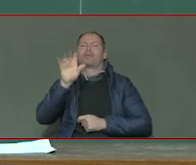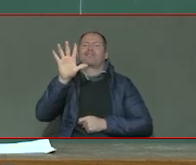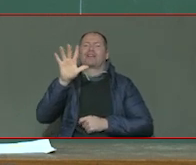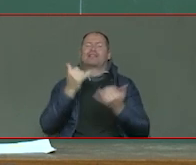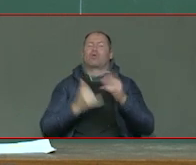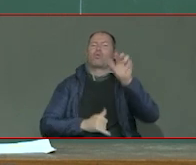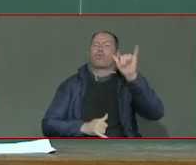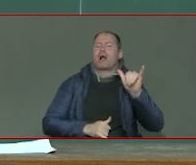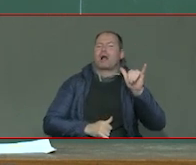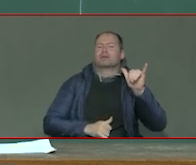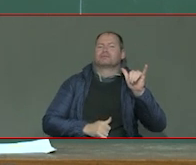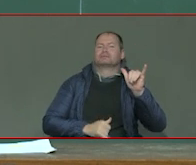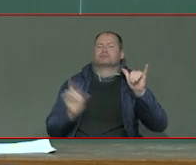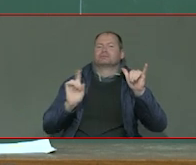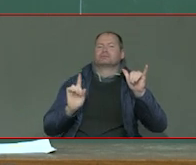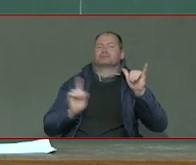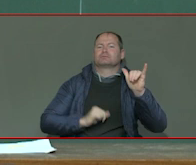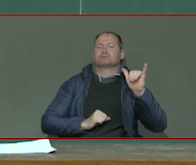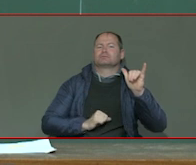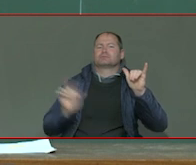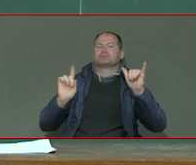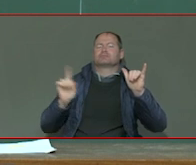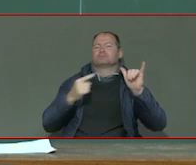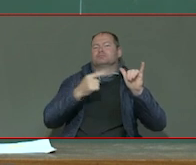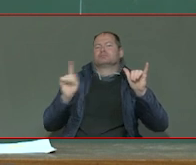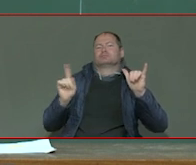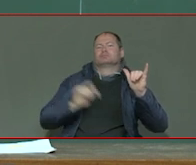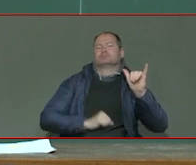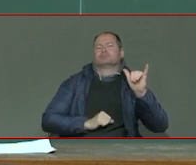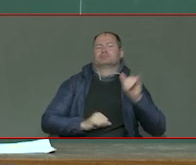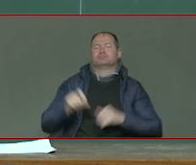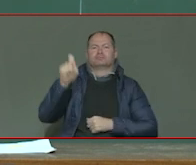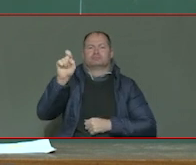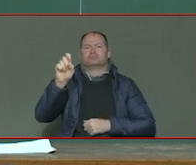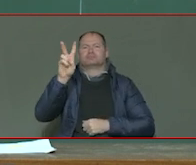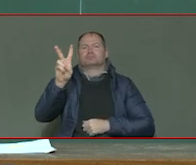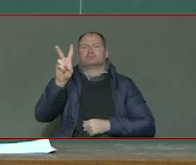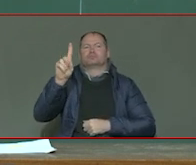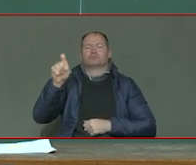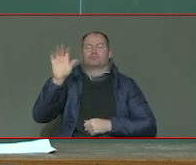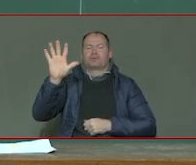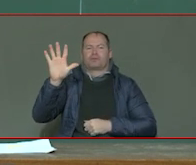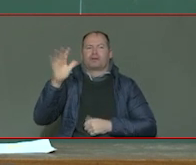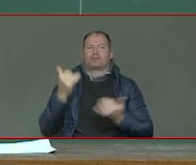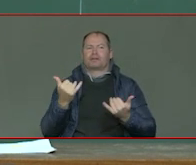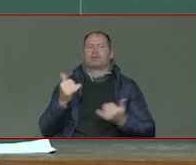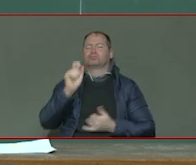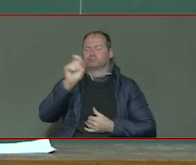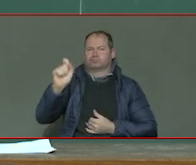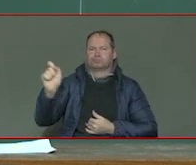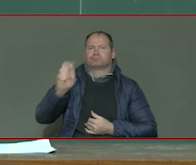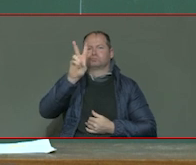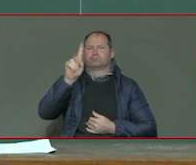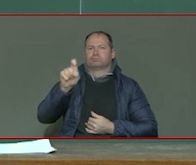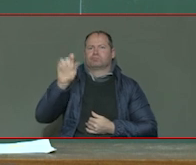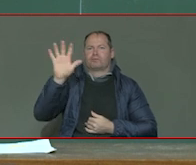value? So if it's 2, 5, if x is 2, 5, wherever there's x, I put 2, 5 plus 1,